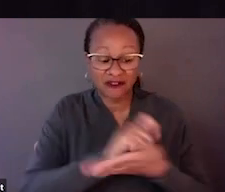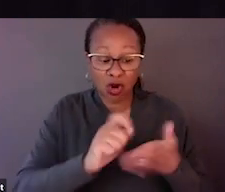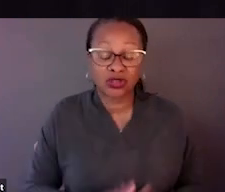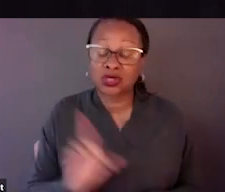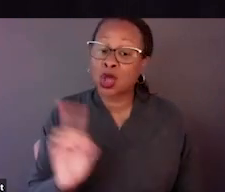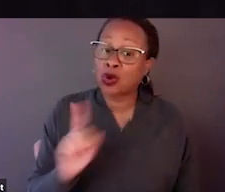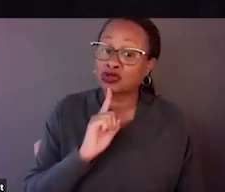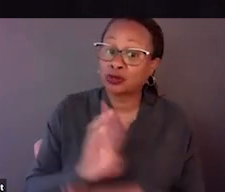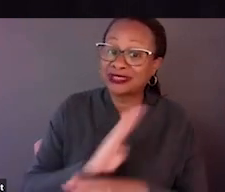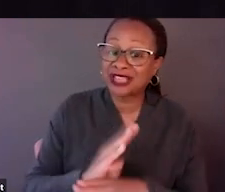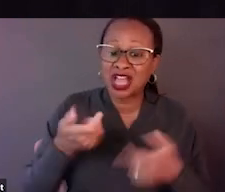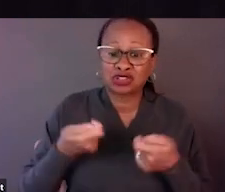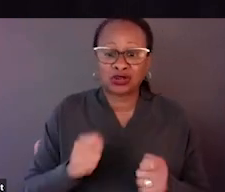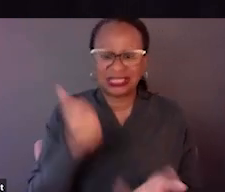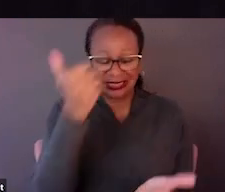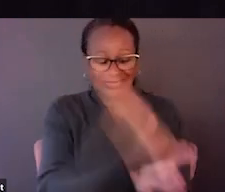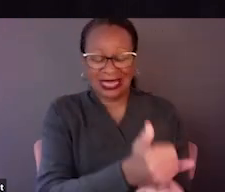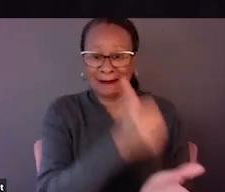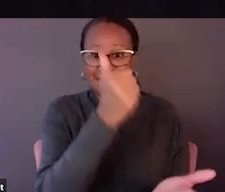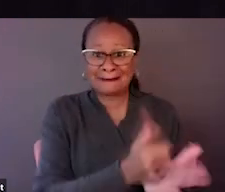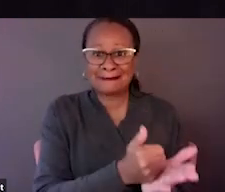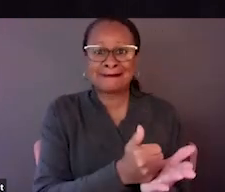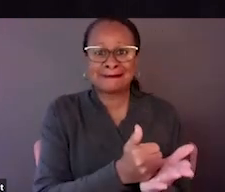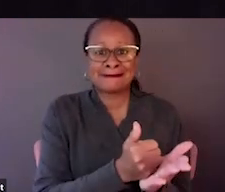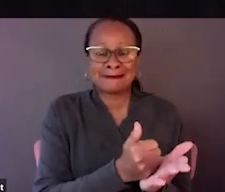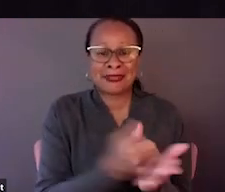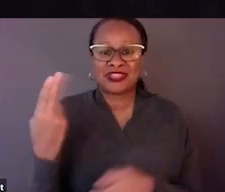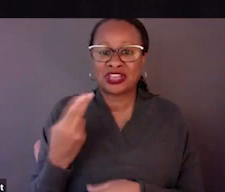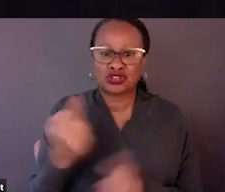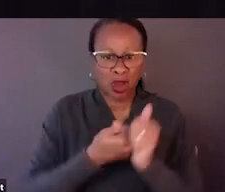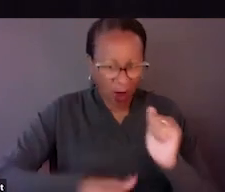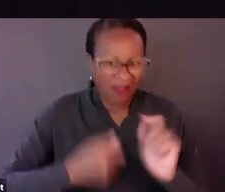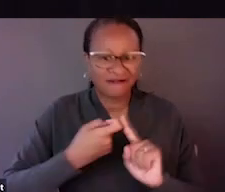are literally trying to stamp the history away from the beginning?